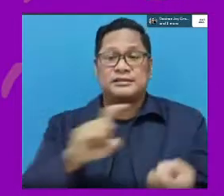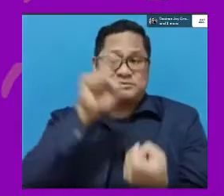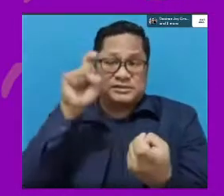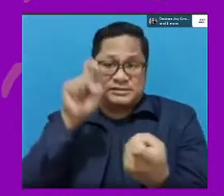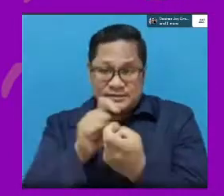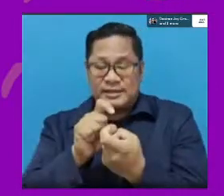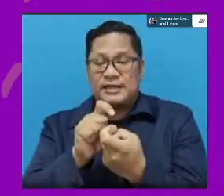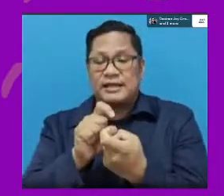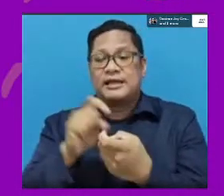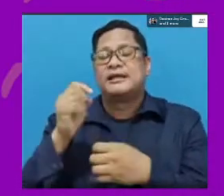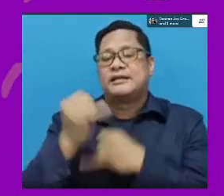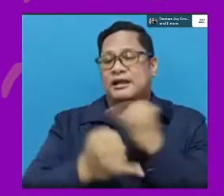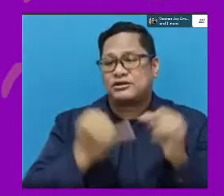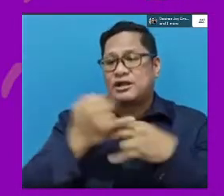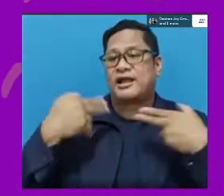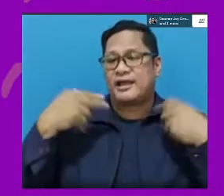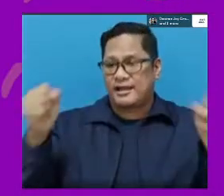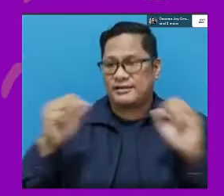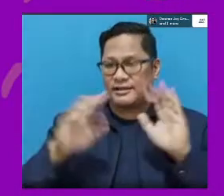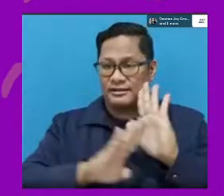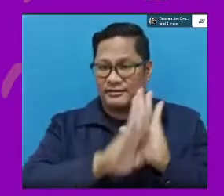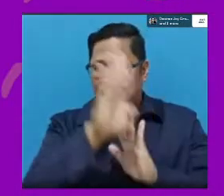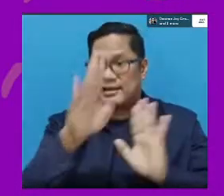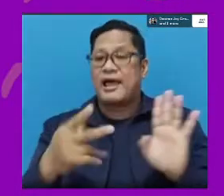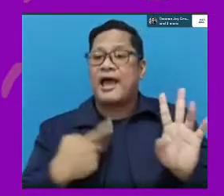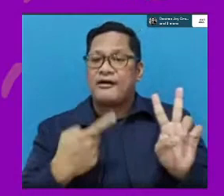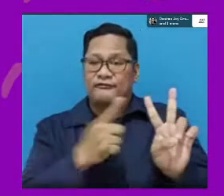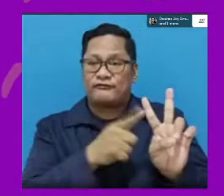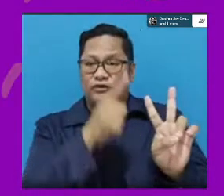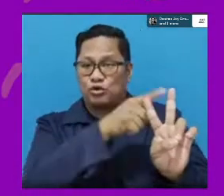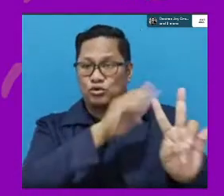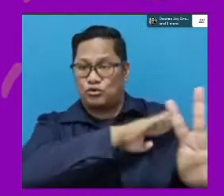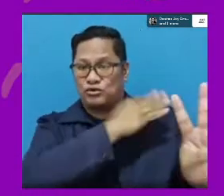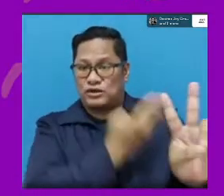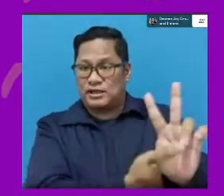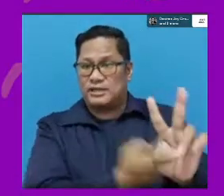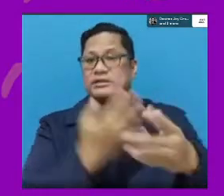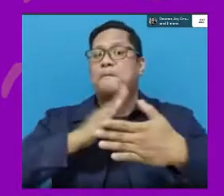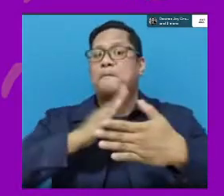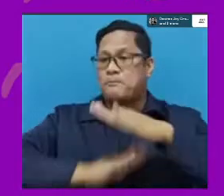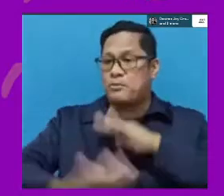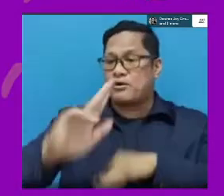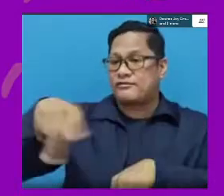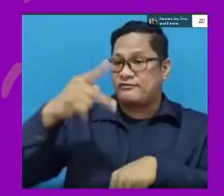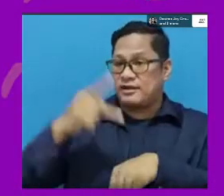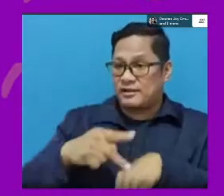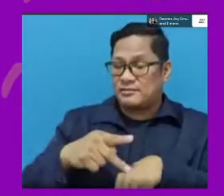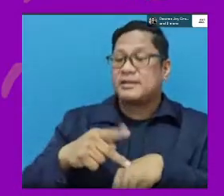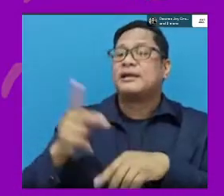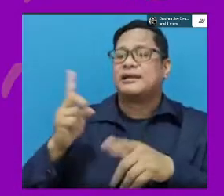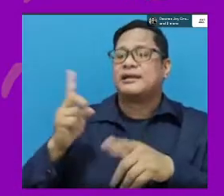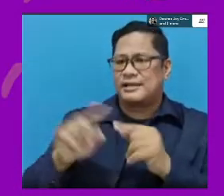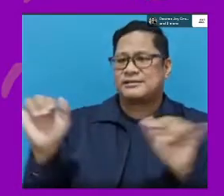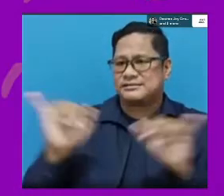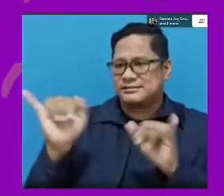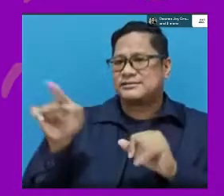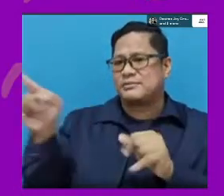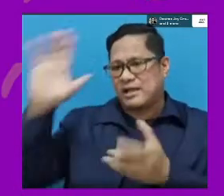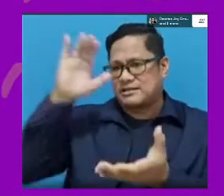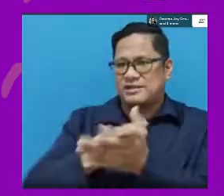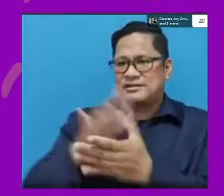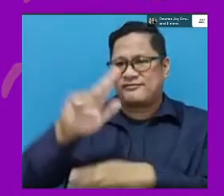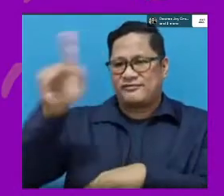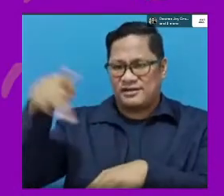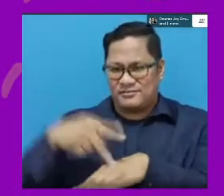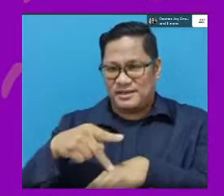and development. She has 2 kids who were both born in the Philippines and a husband who's originally from the Philippines as well. Please join